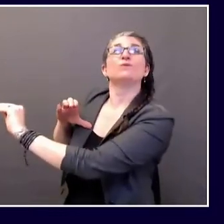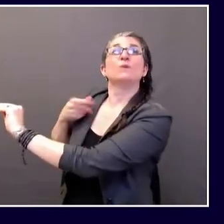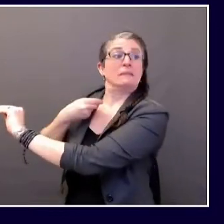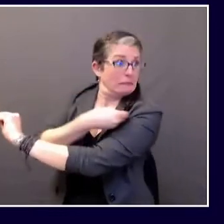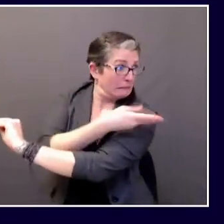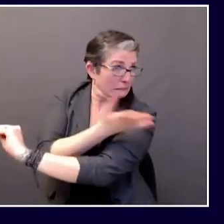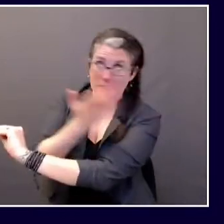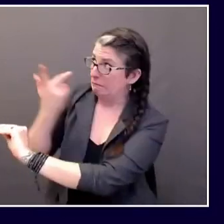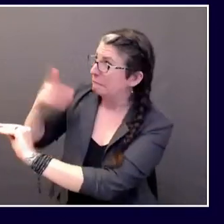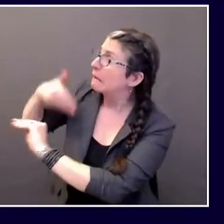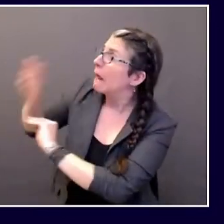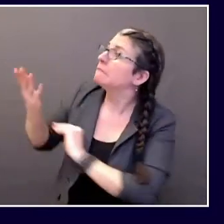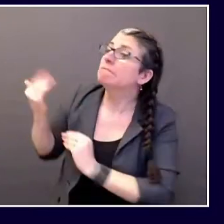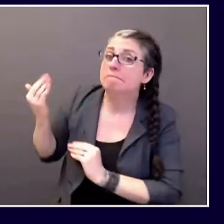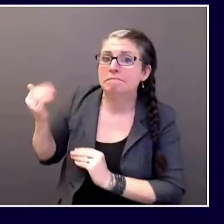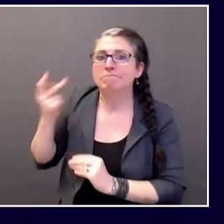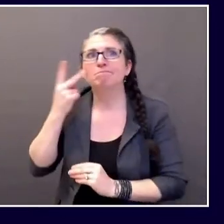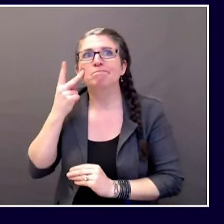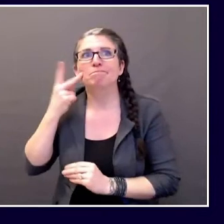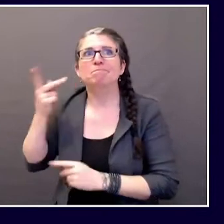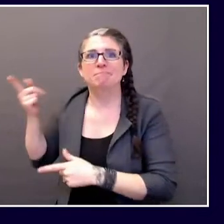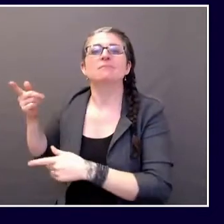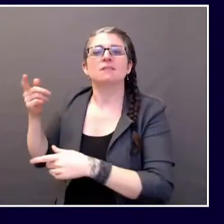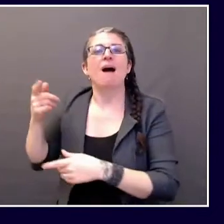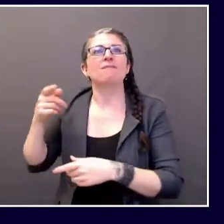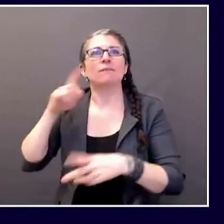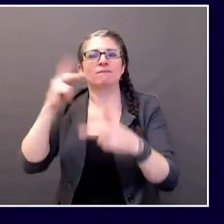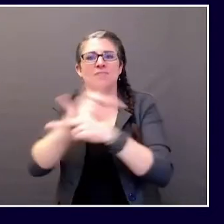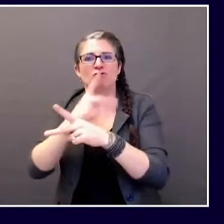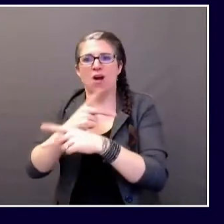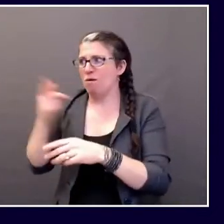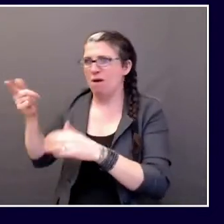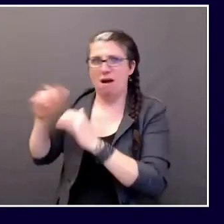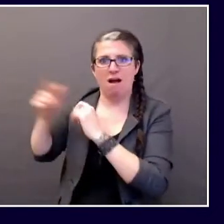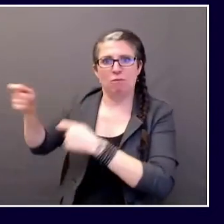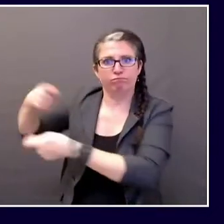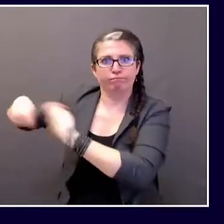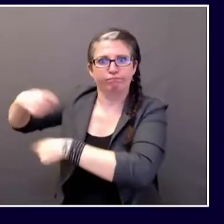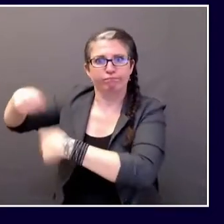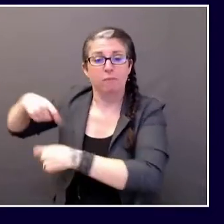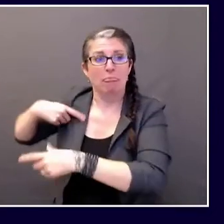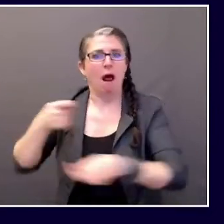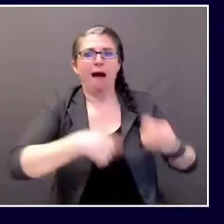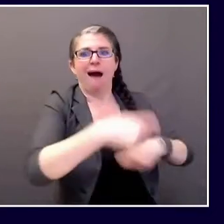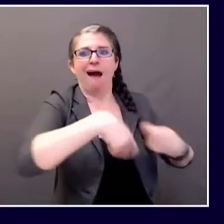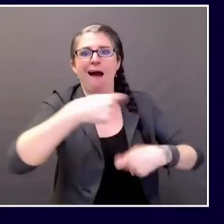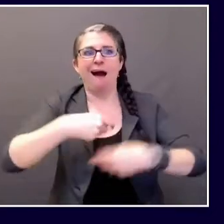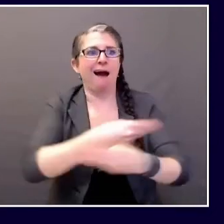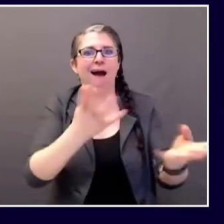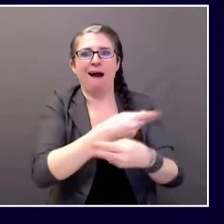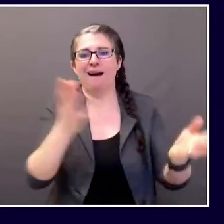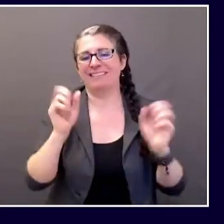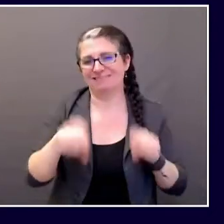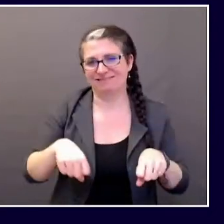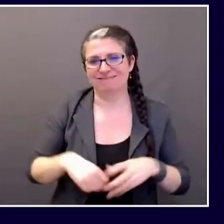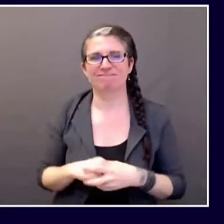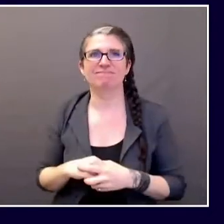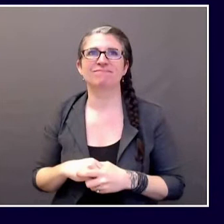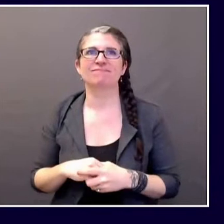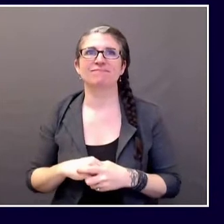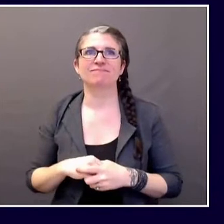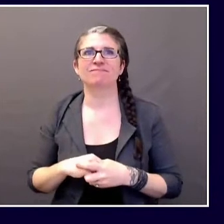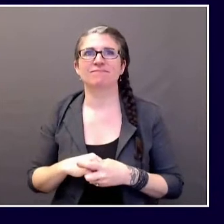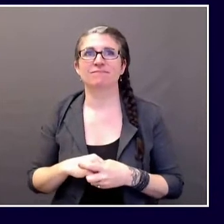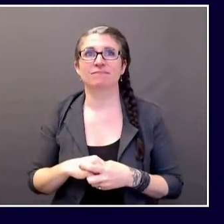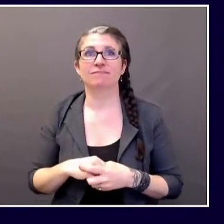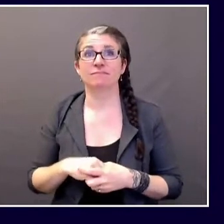of these natural fluctuations, we will let everybody know. This was not unexpected. Indeed, after the Pfizer vaccine was